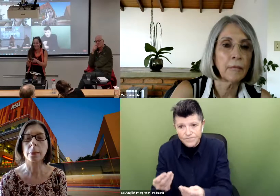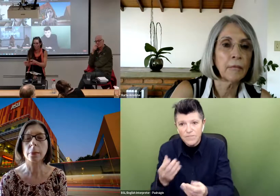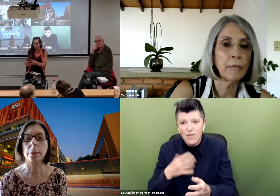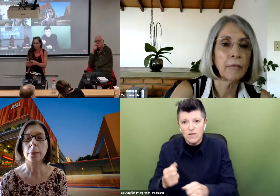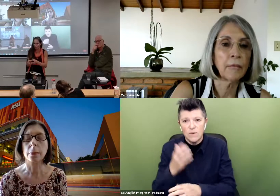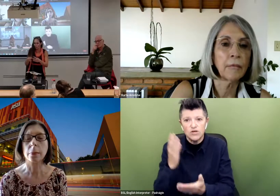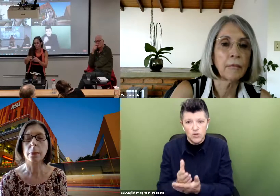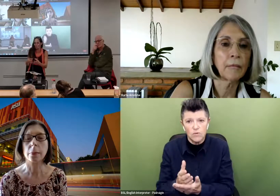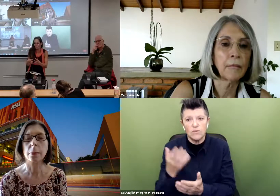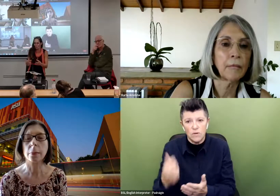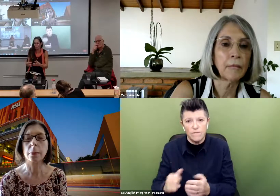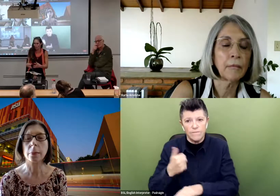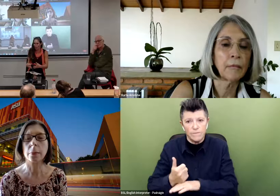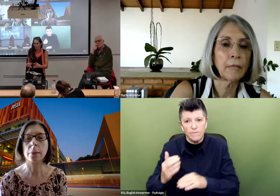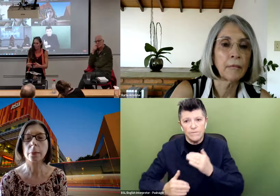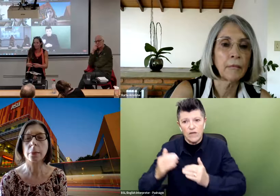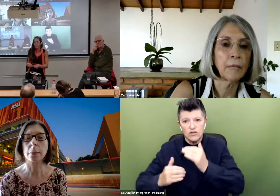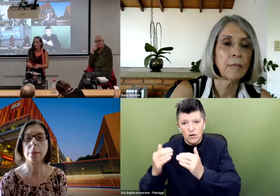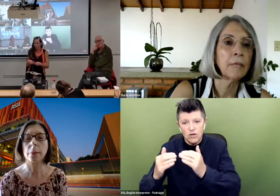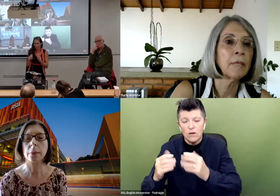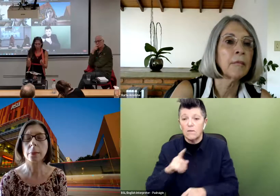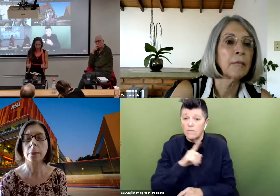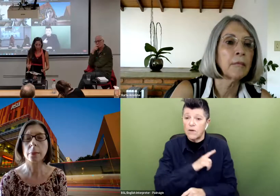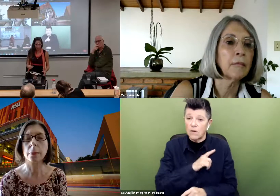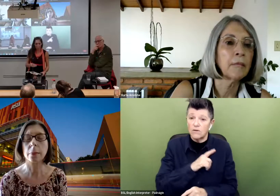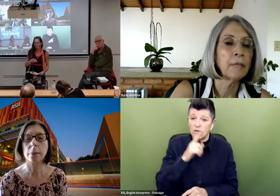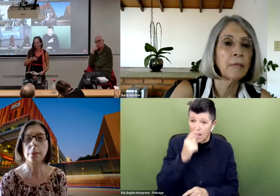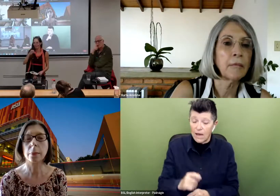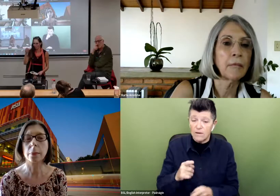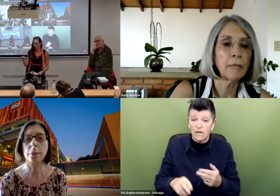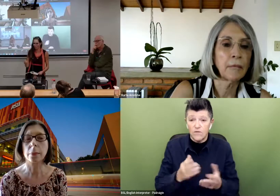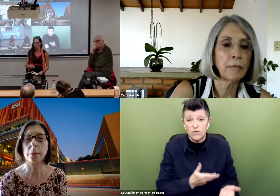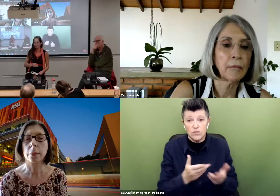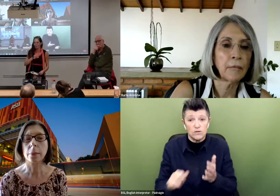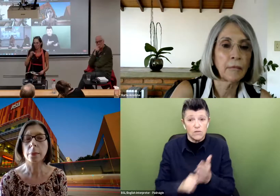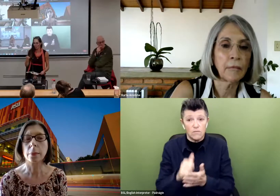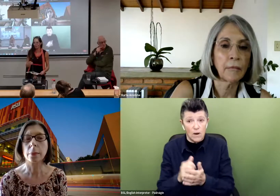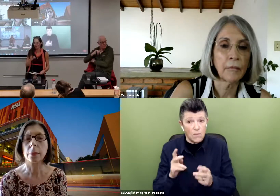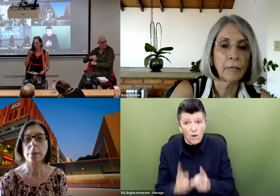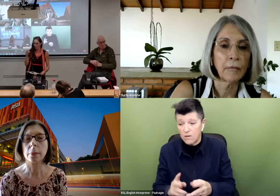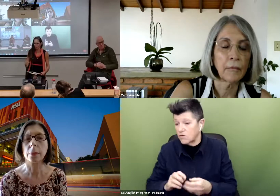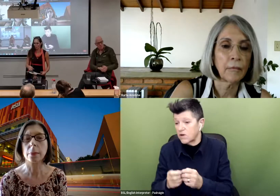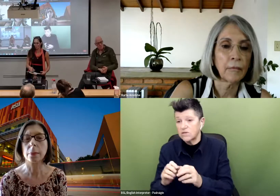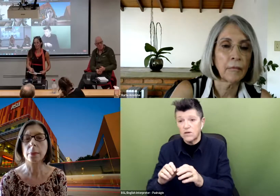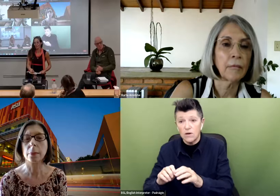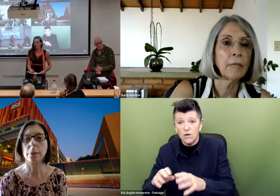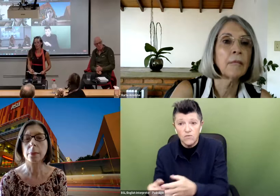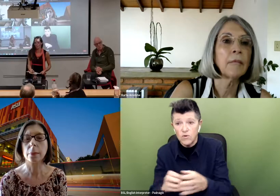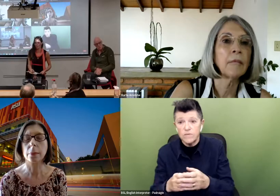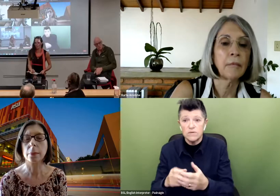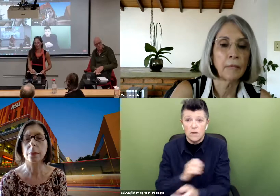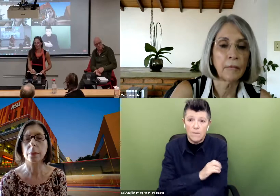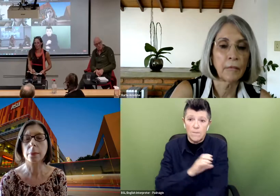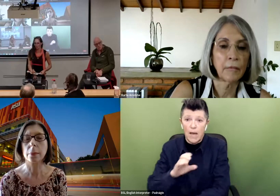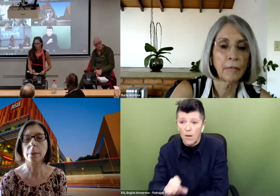because they can, if you introduce it in the right way, by creating, groups of empowerments or giving women spaces